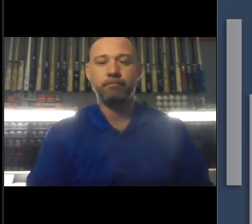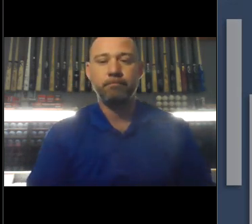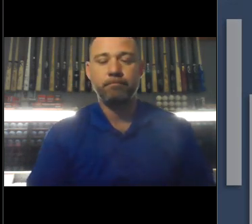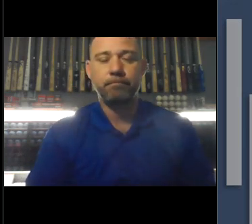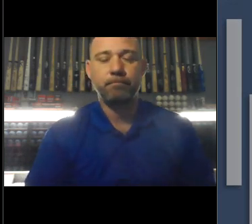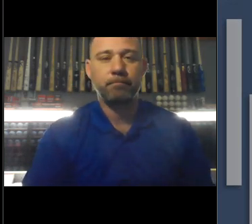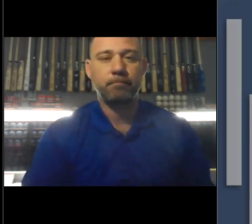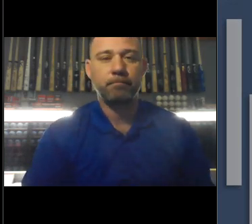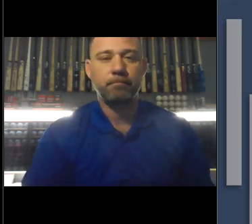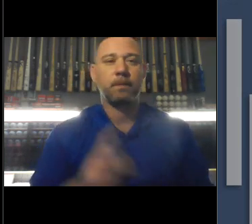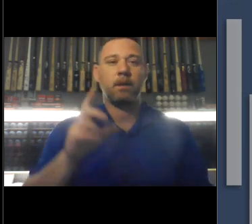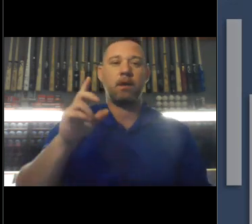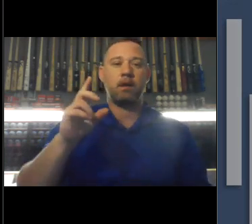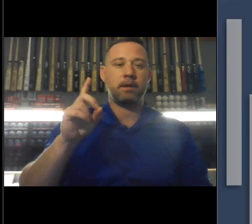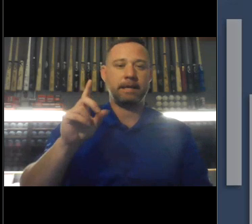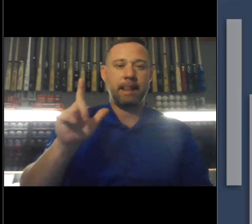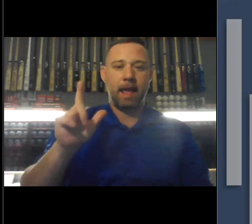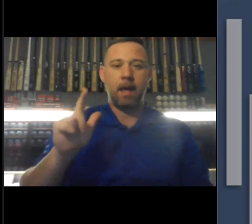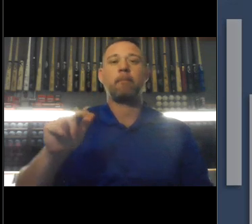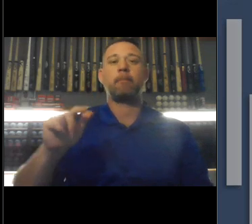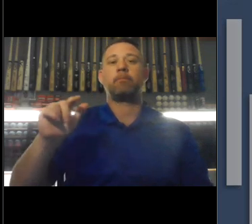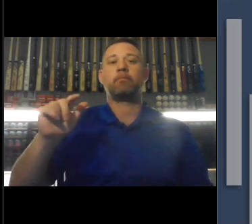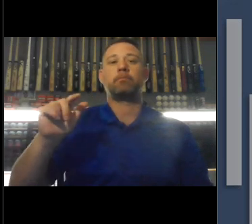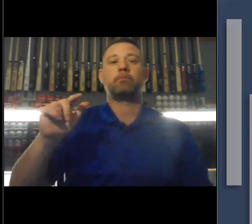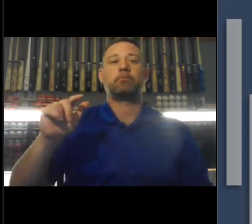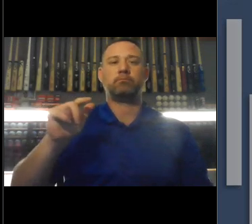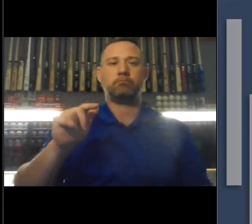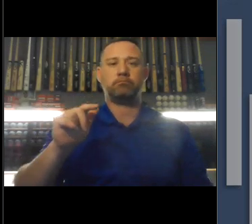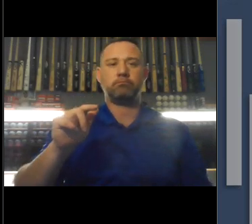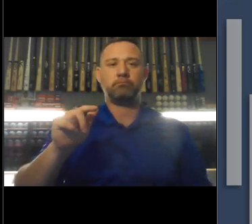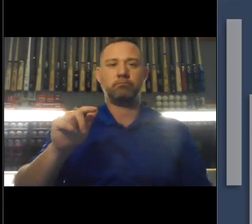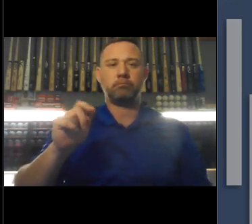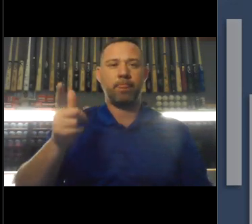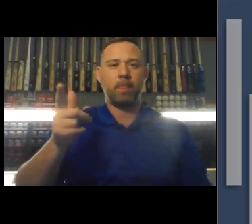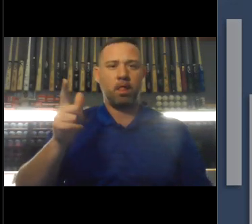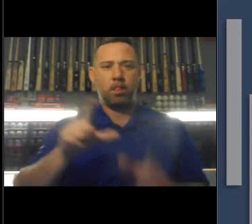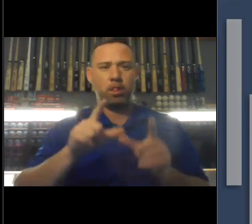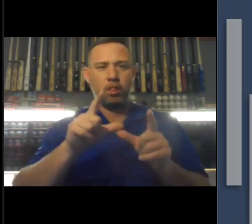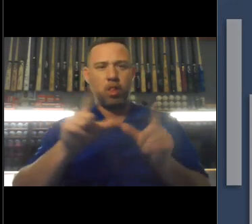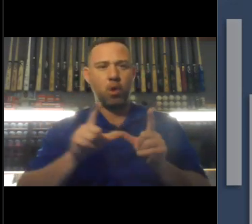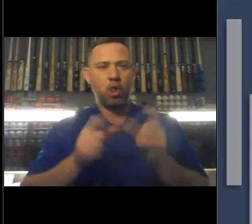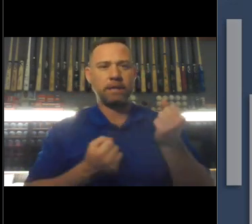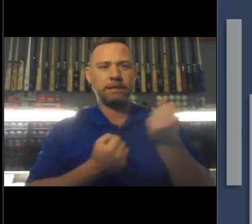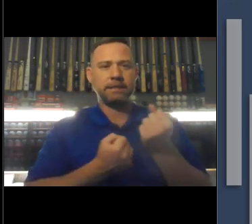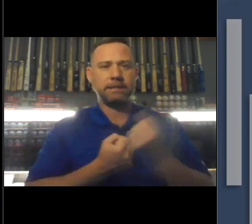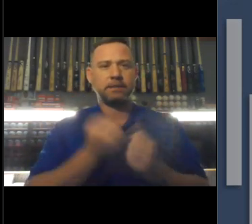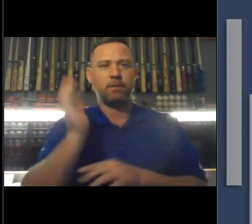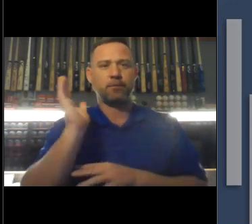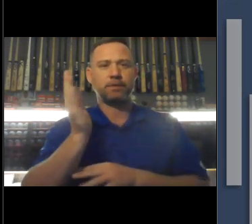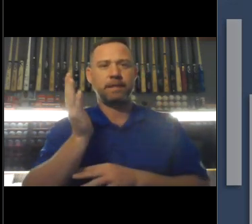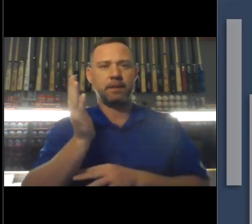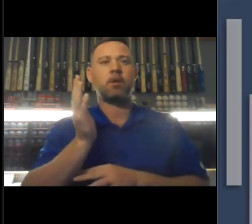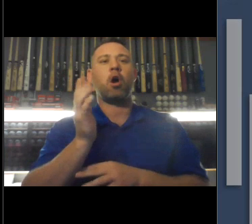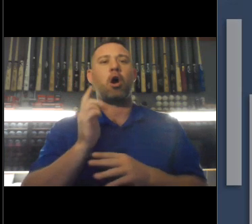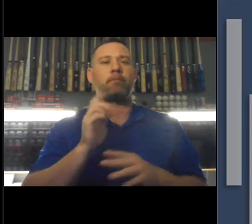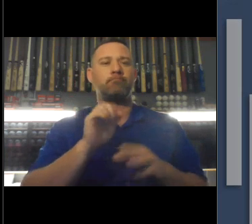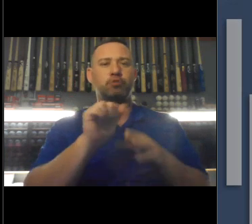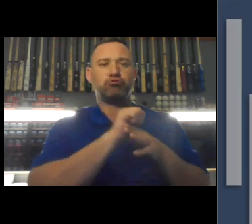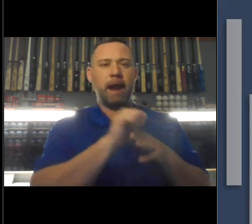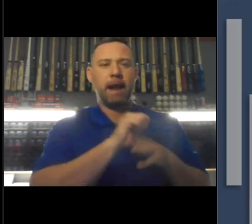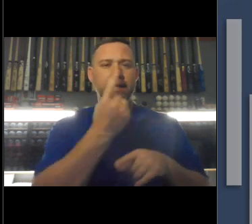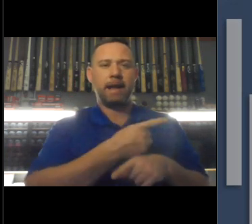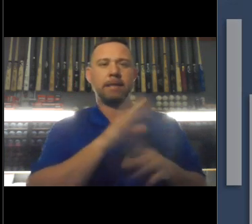Dee Lamb, Neil Peacock, and Sujaya Kalinasan of Local Assistance all presented on issues from Local Assistance Training Day scheduled for